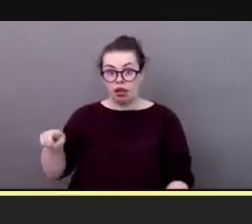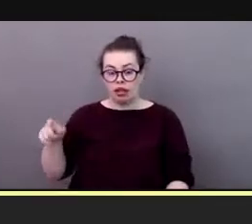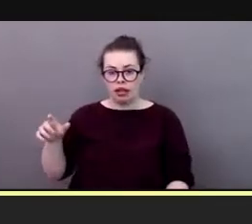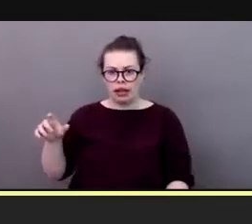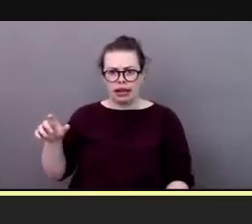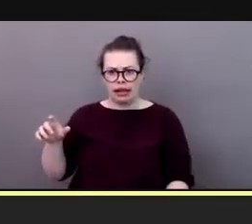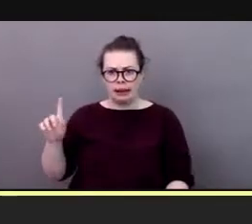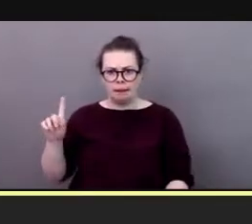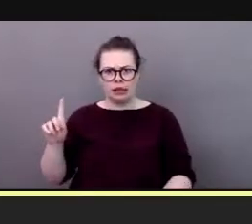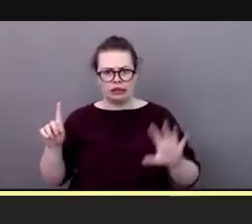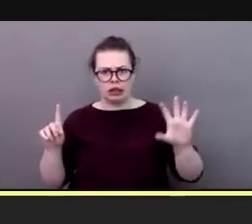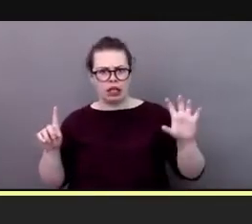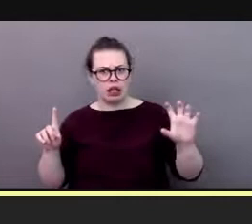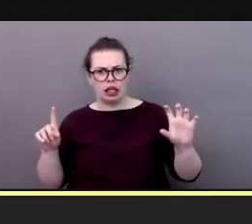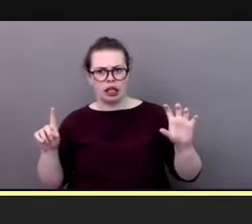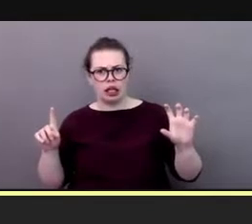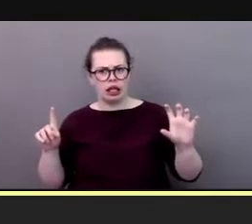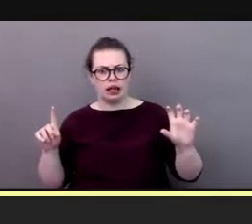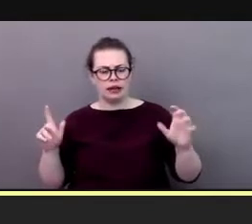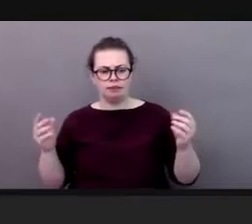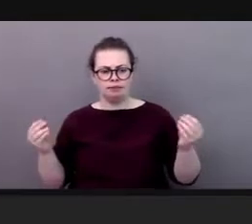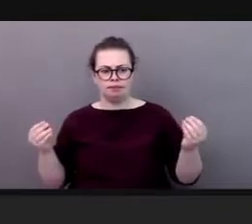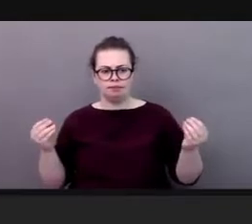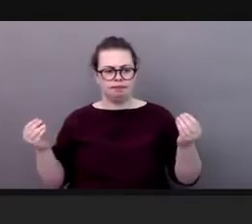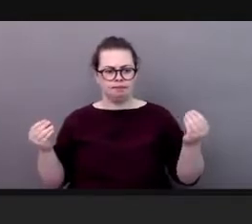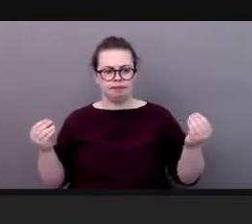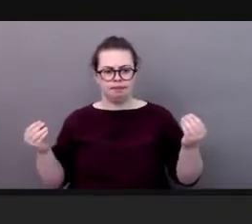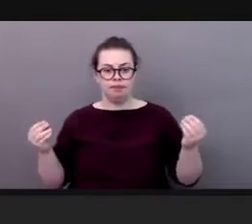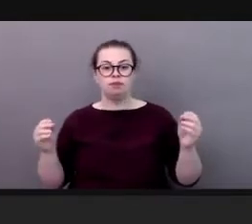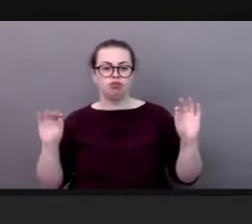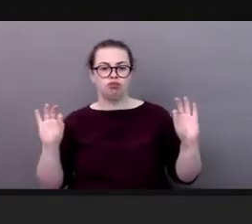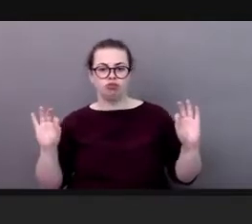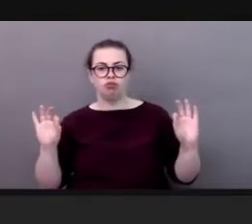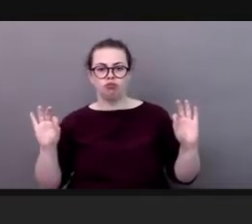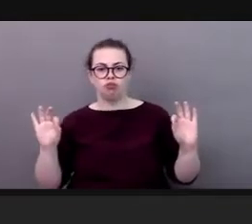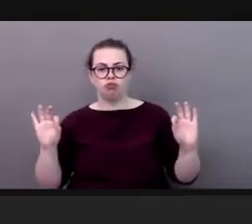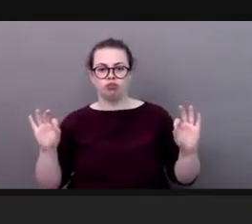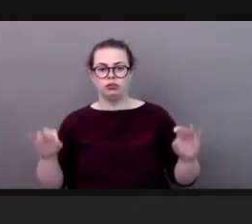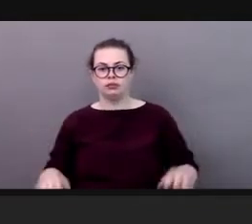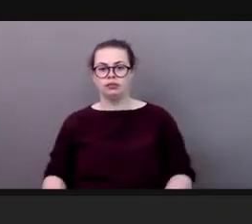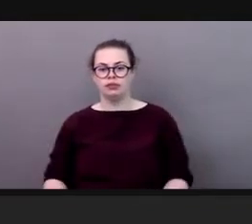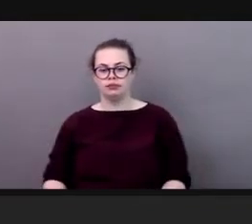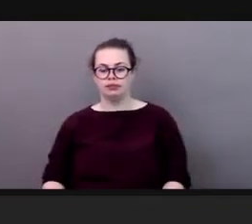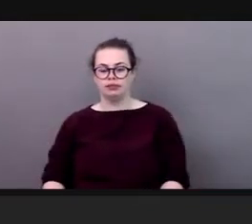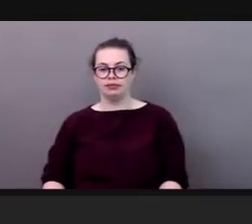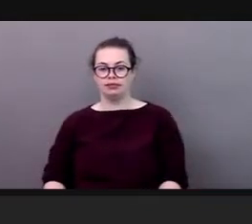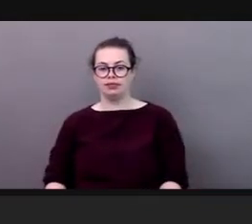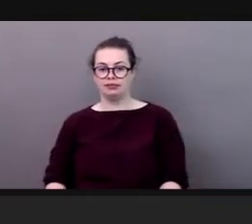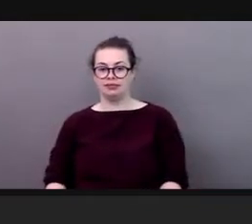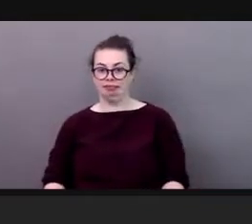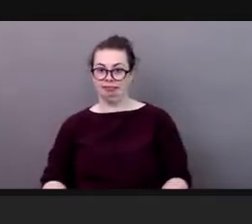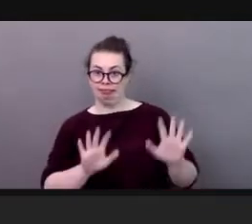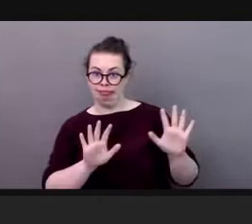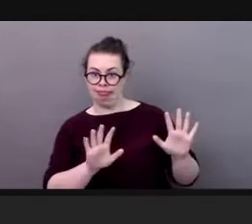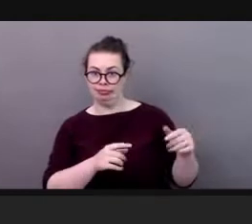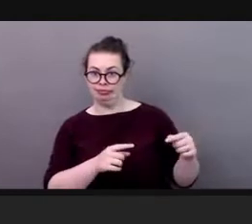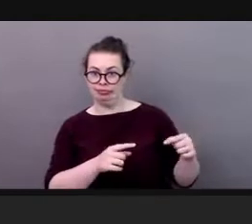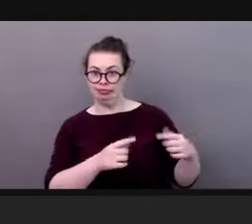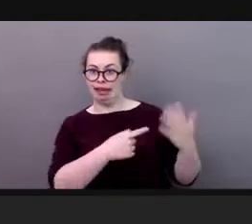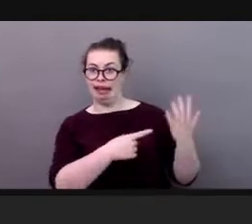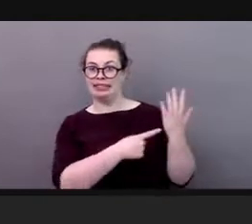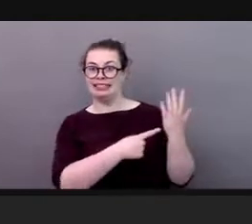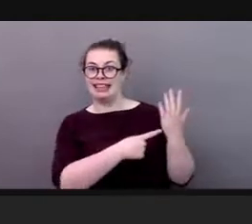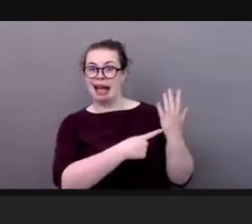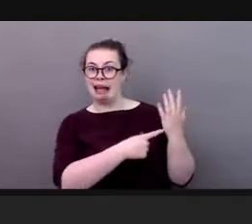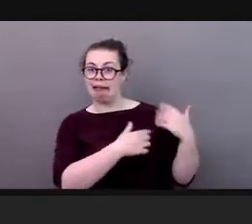not moving with me. But okay, I wanted to first, while it moves, while technology catches up